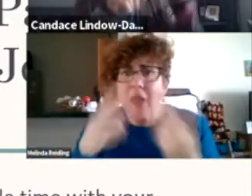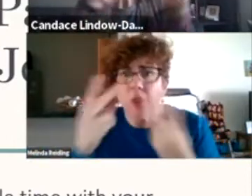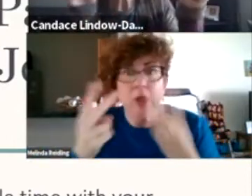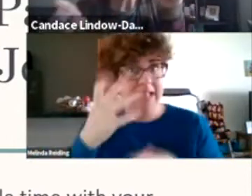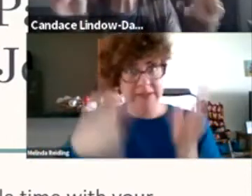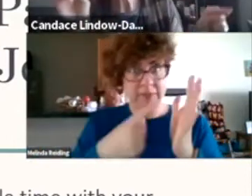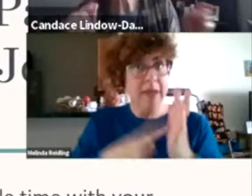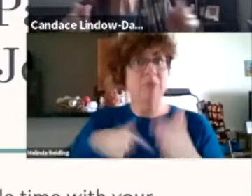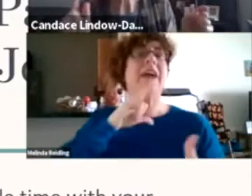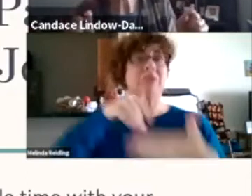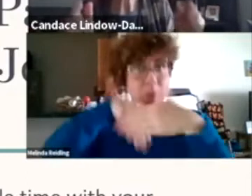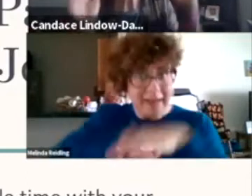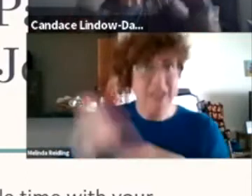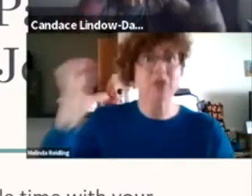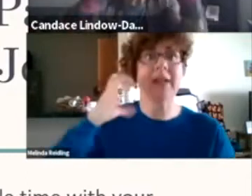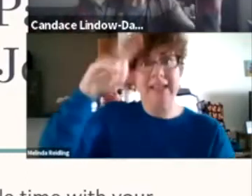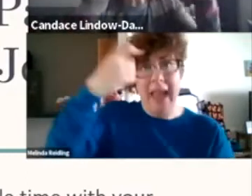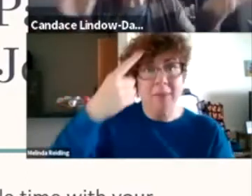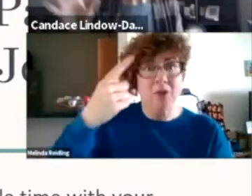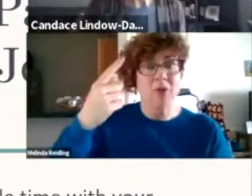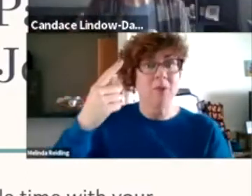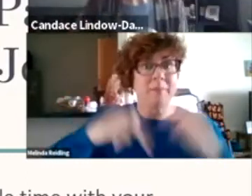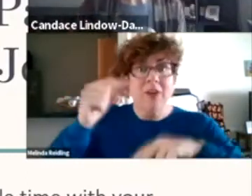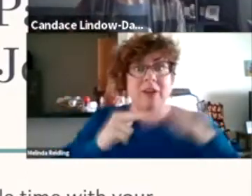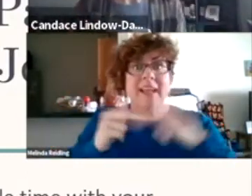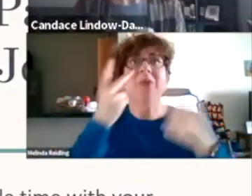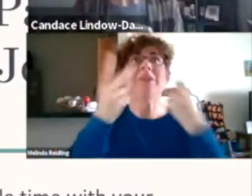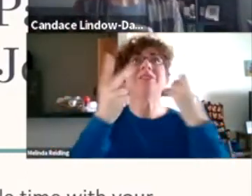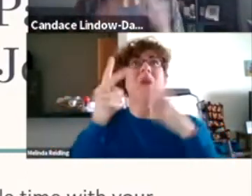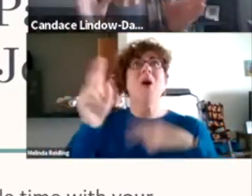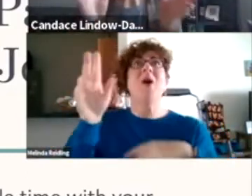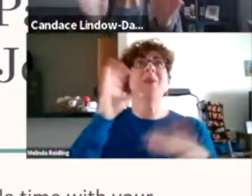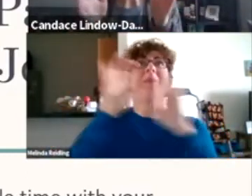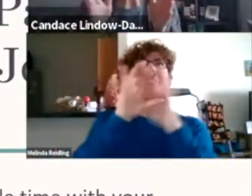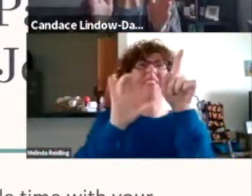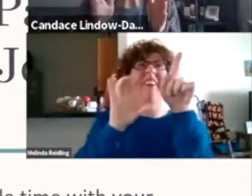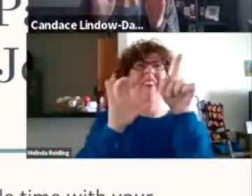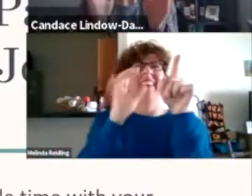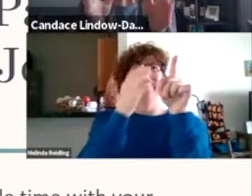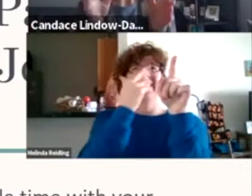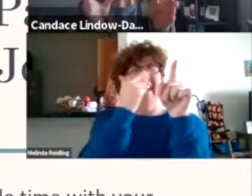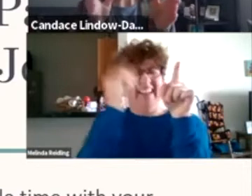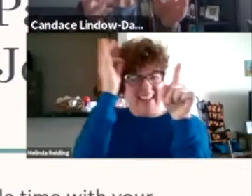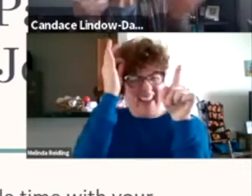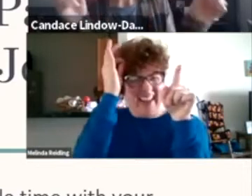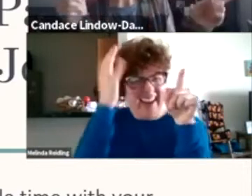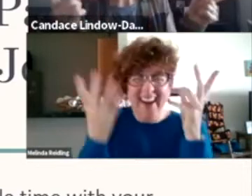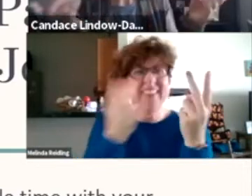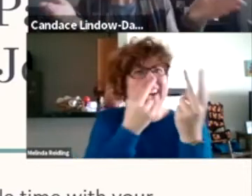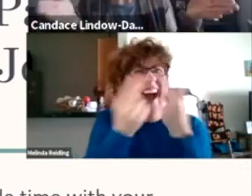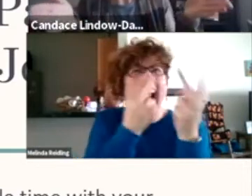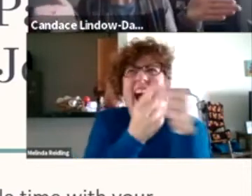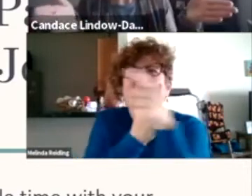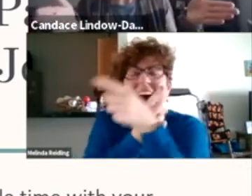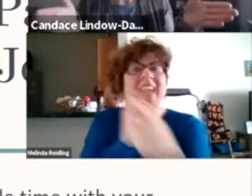we'd look at the portraits of all the governors and their funny hair or whatever it was. But we just wound up making it like, okay, there's our